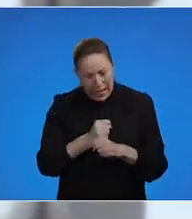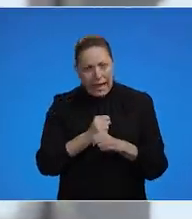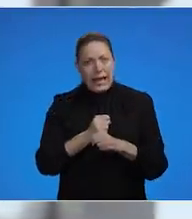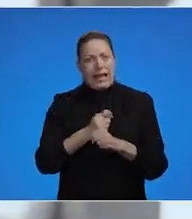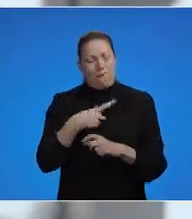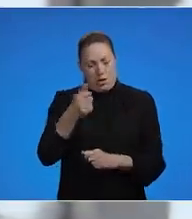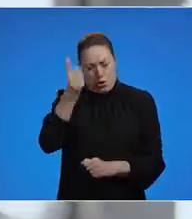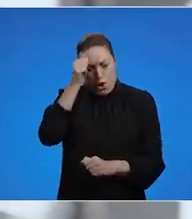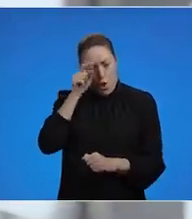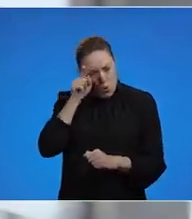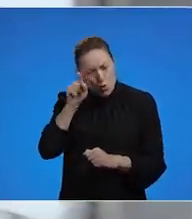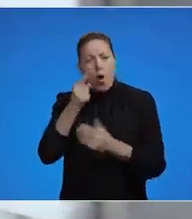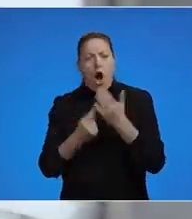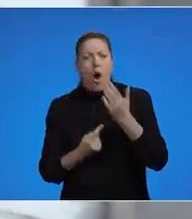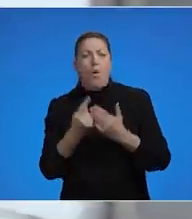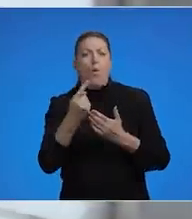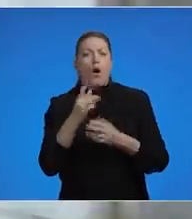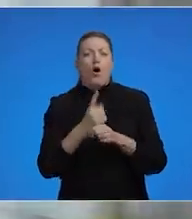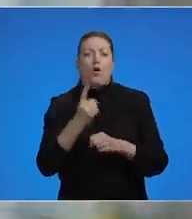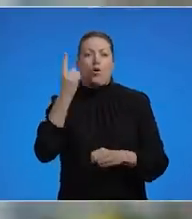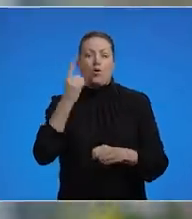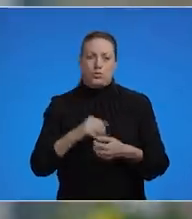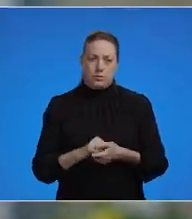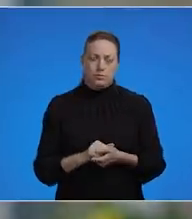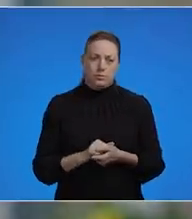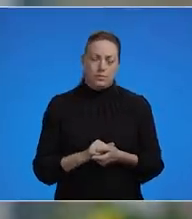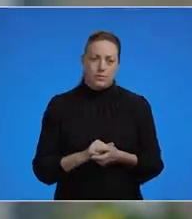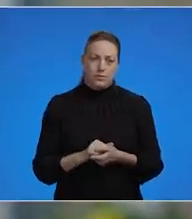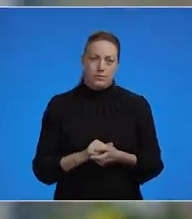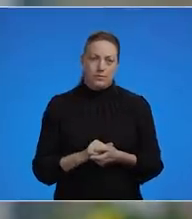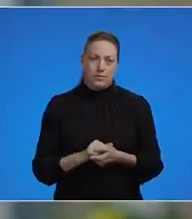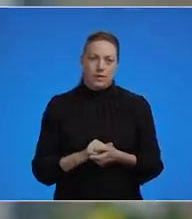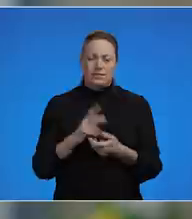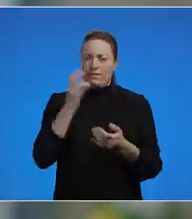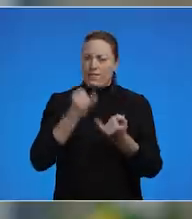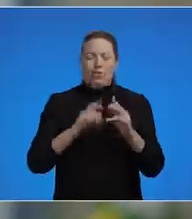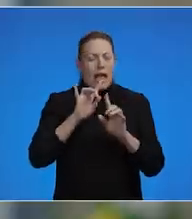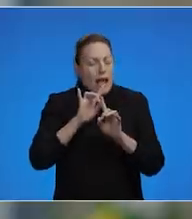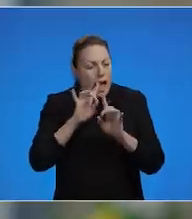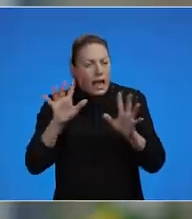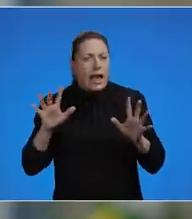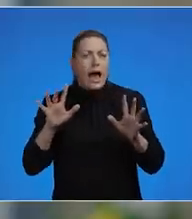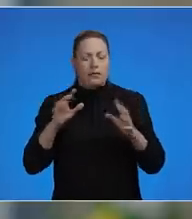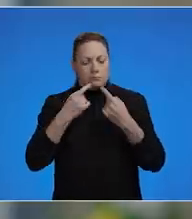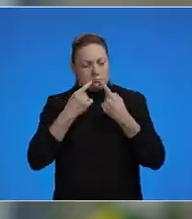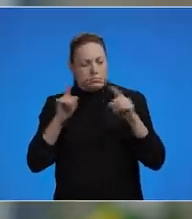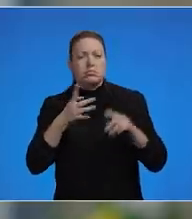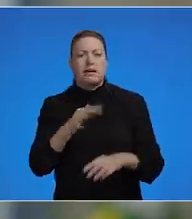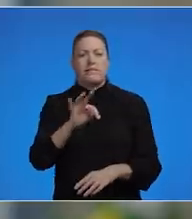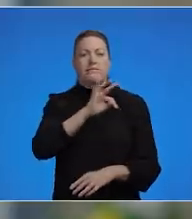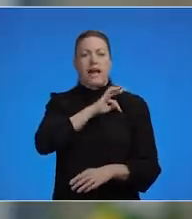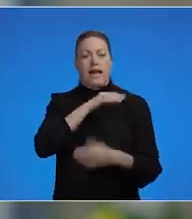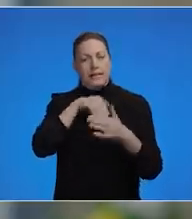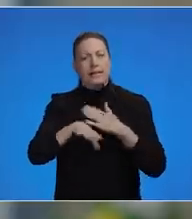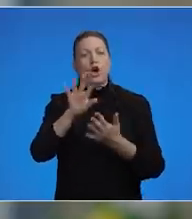know that you are the Holy One of God. Now, this is one of the clearest and greatest